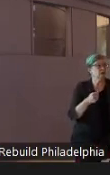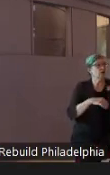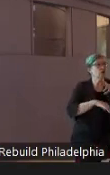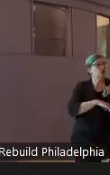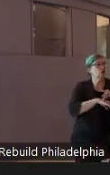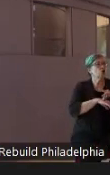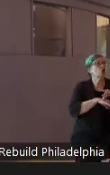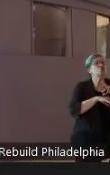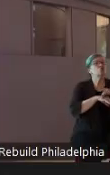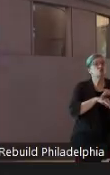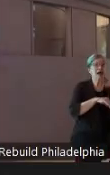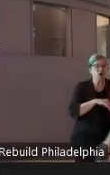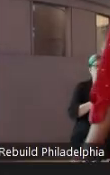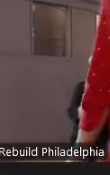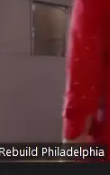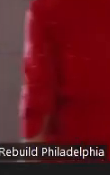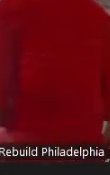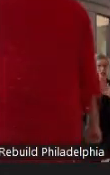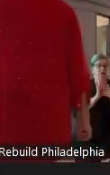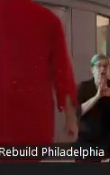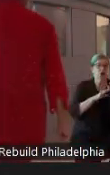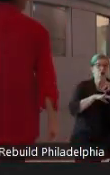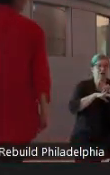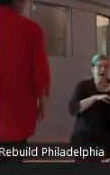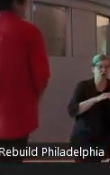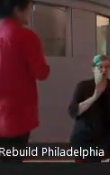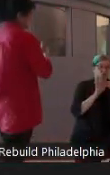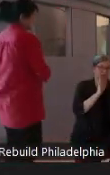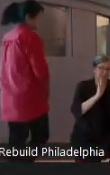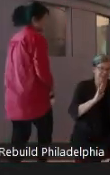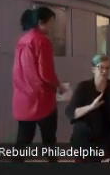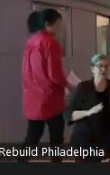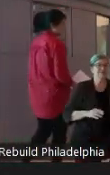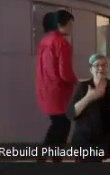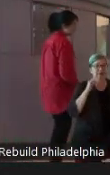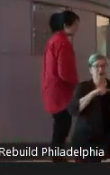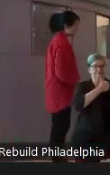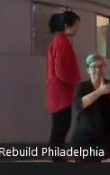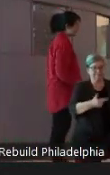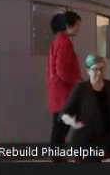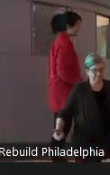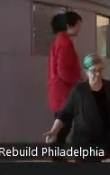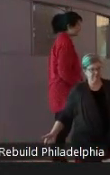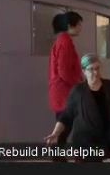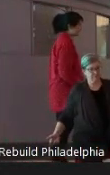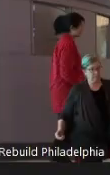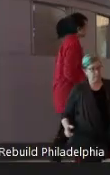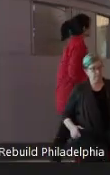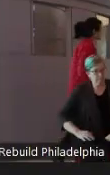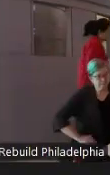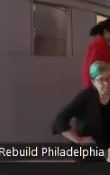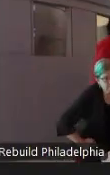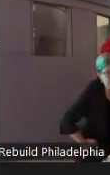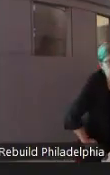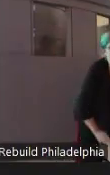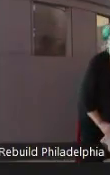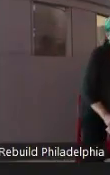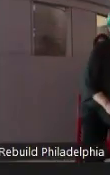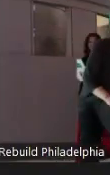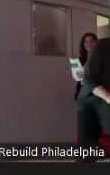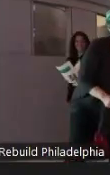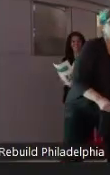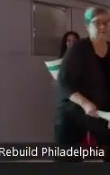No, sorry. Our slides are having a little issue. Sorry. Jenny from Community Capacity Builders.